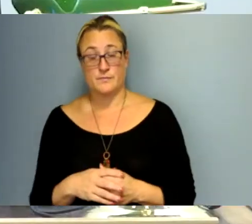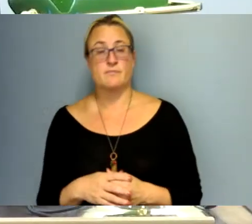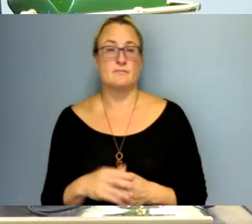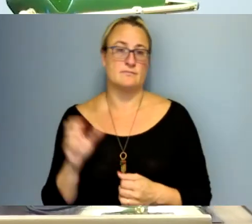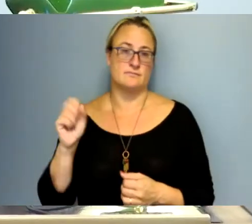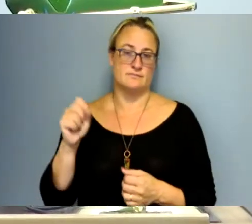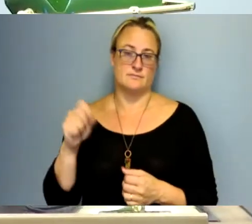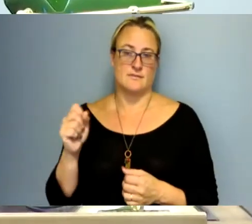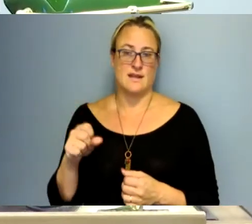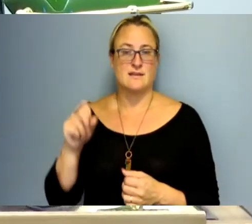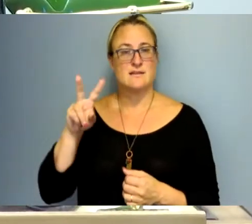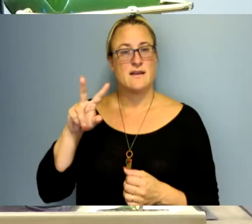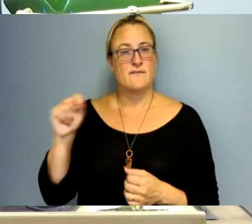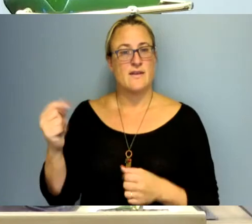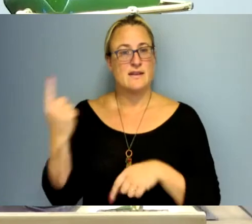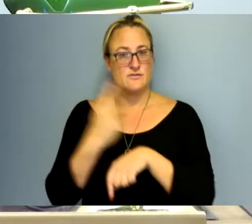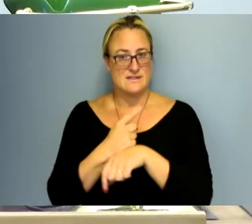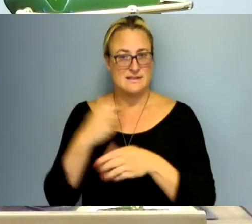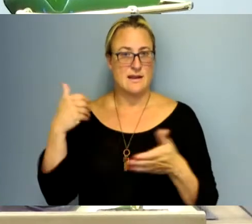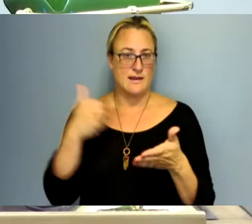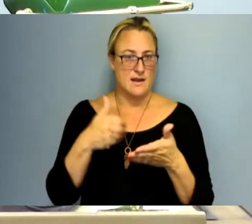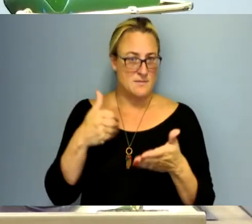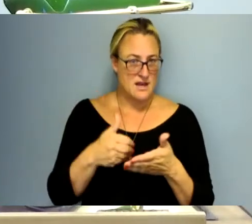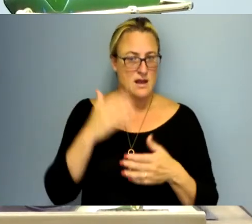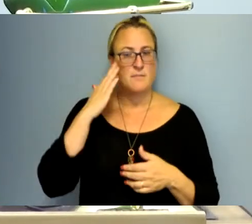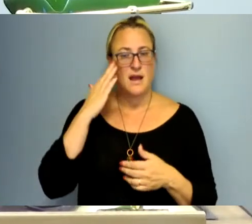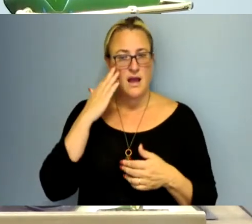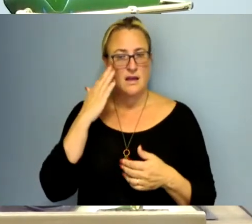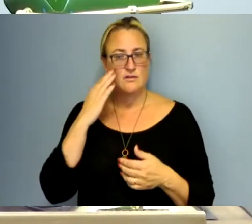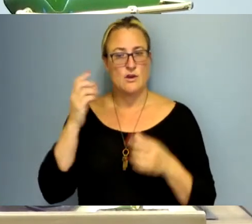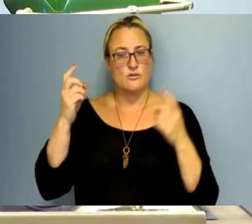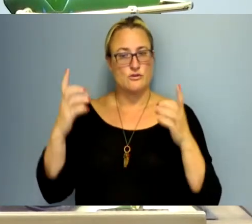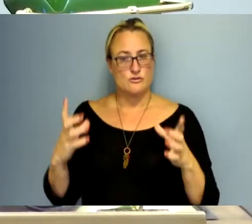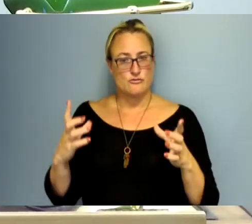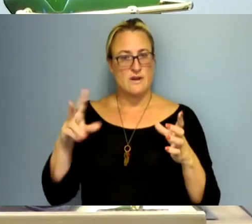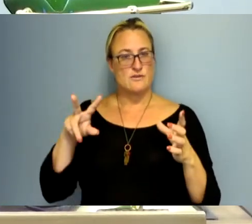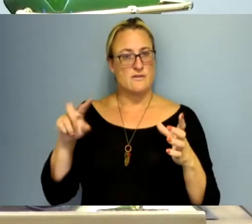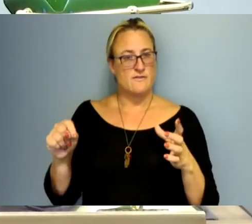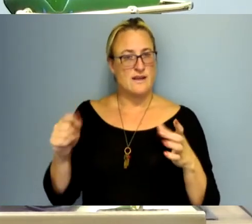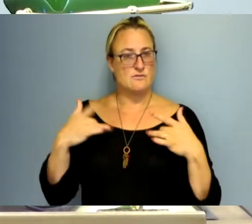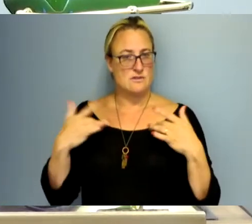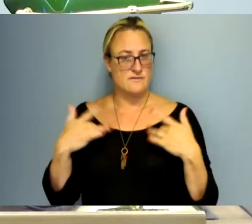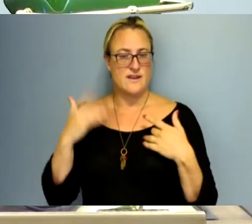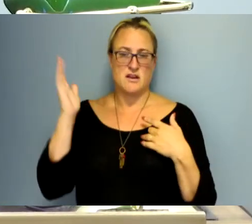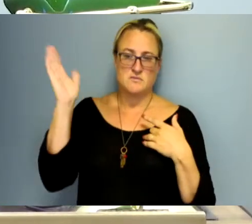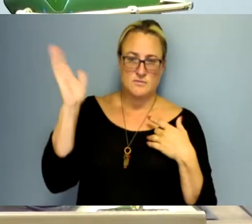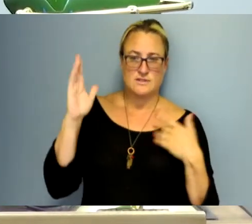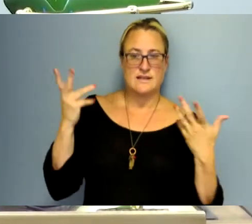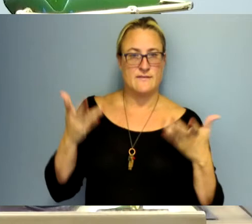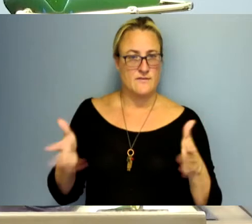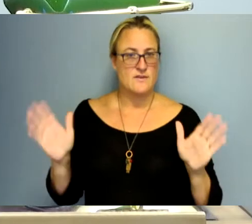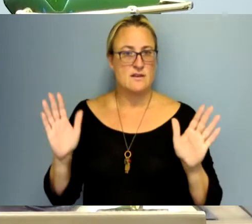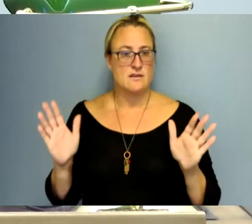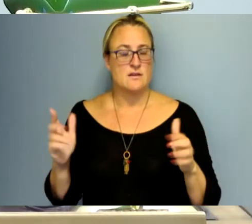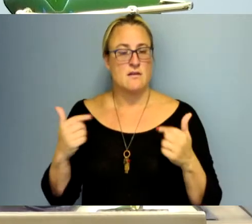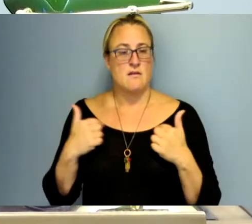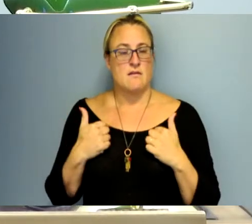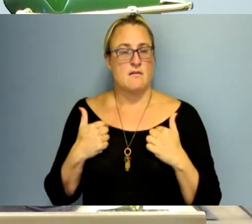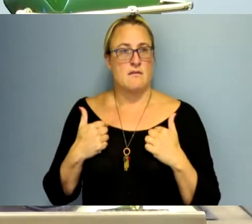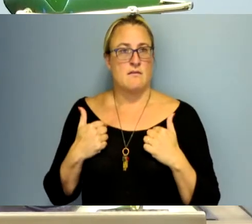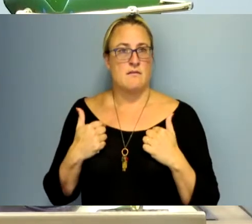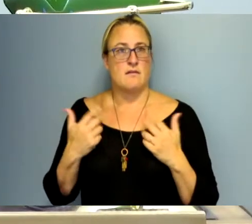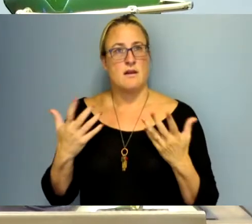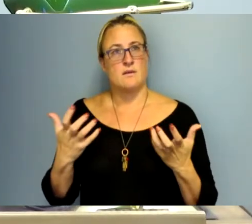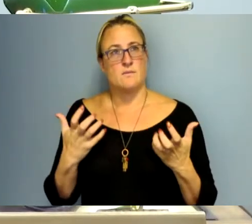we have Veterans Day coming up, I know we had a presentation from our Director of Veterans Affairs. I would just like to